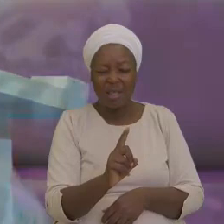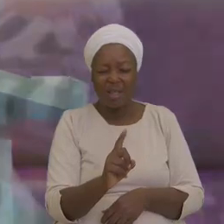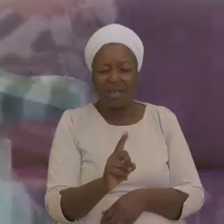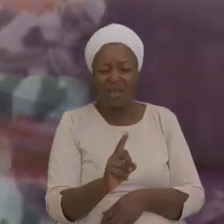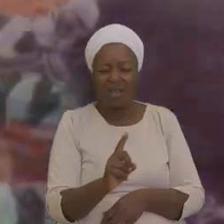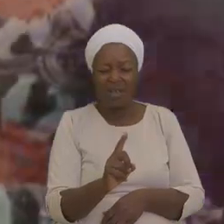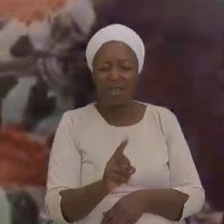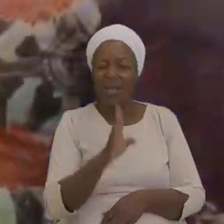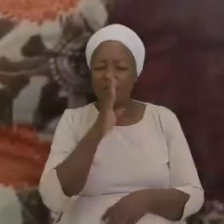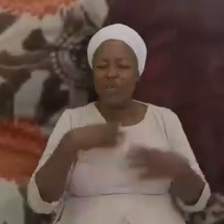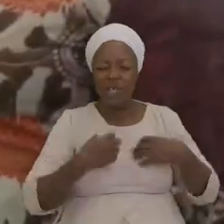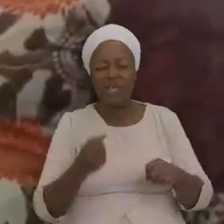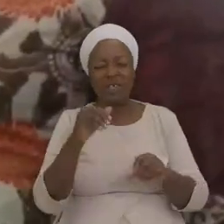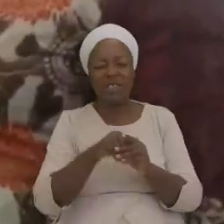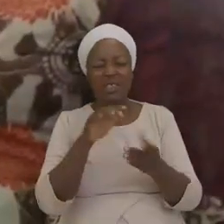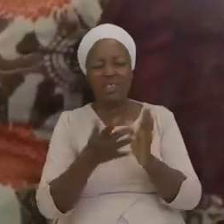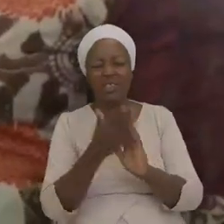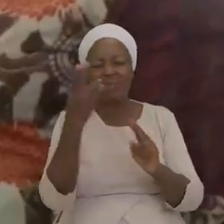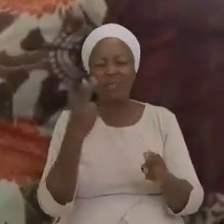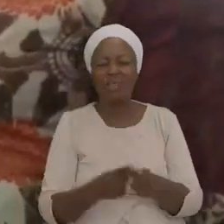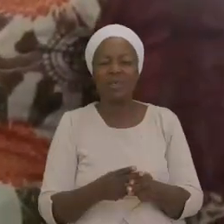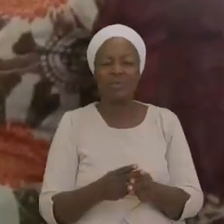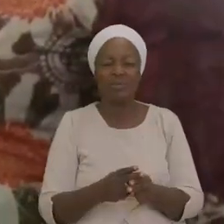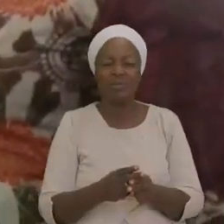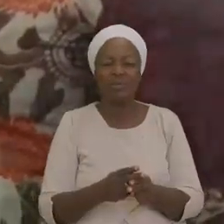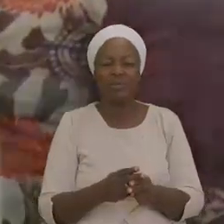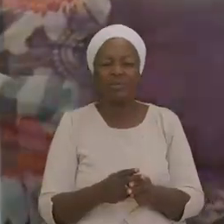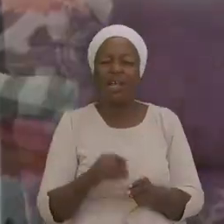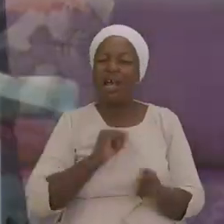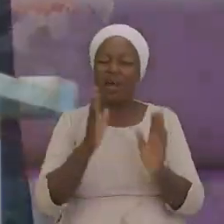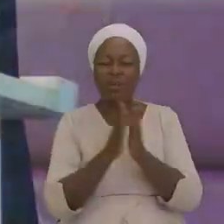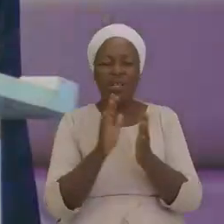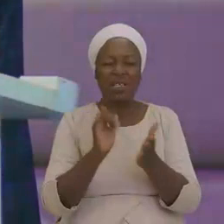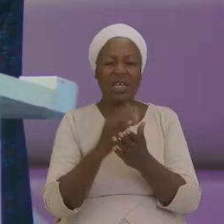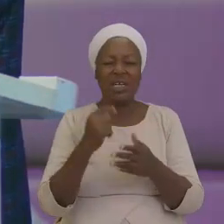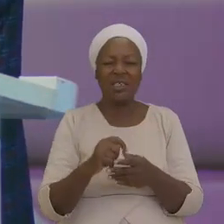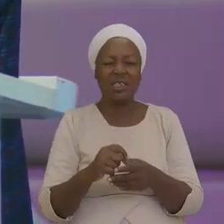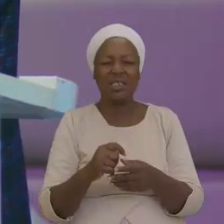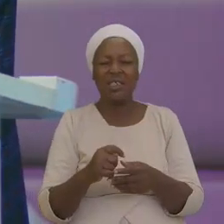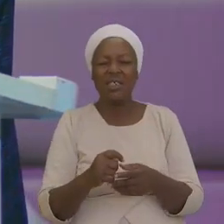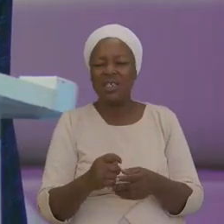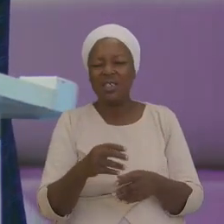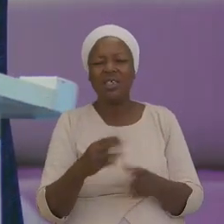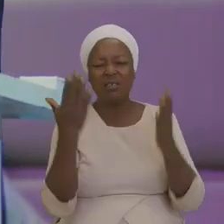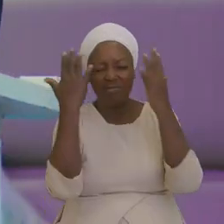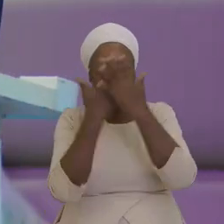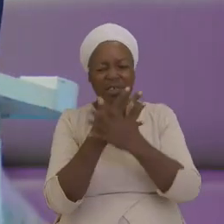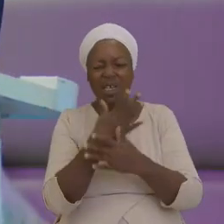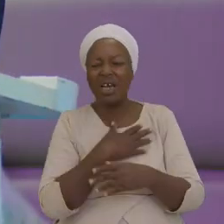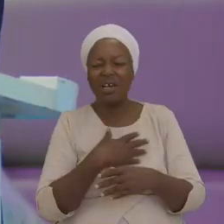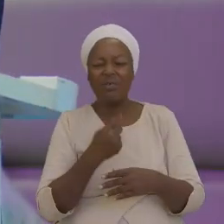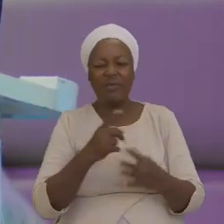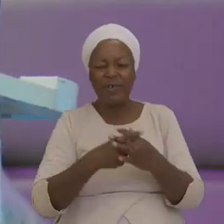be healed in Jesus' name. I pray that the dimness and the darkness will vanish away and